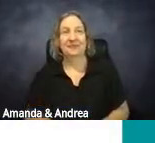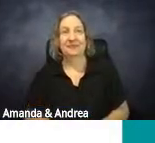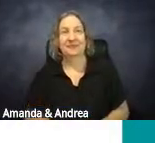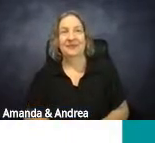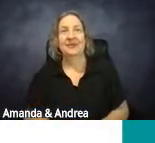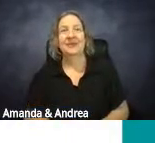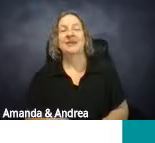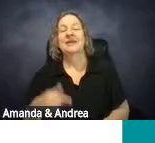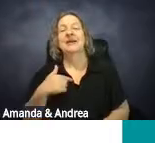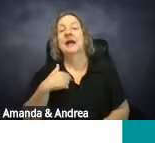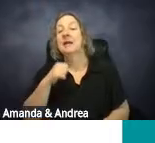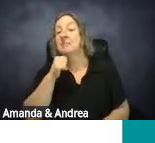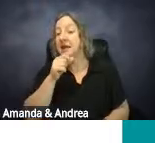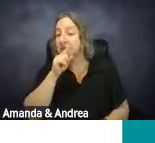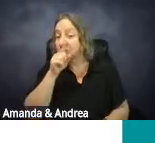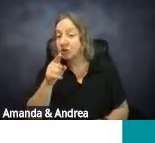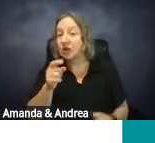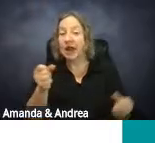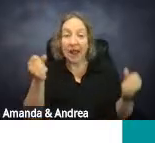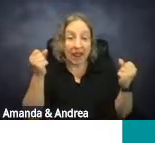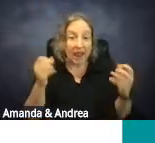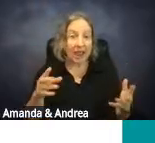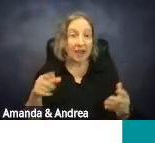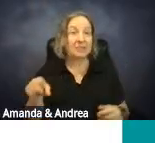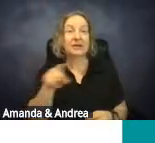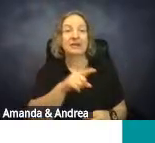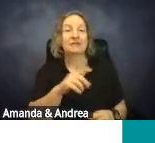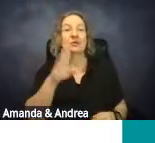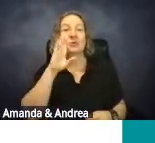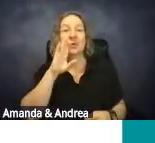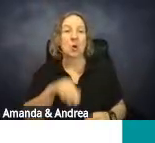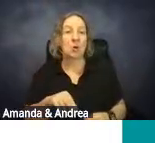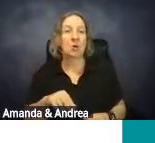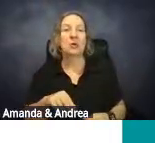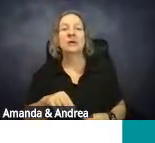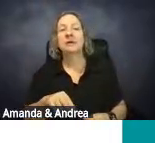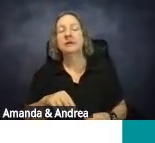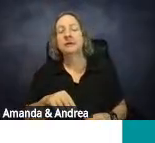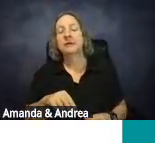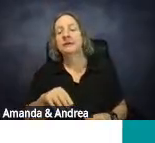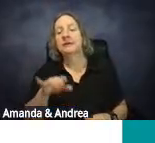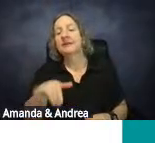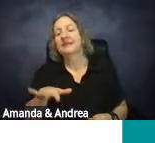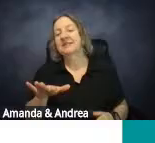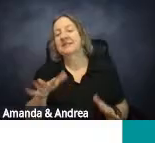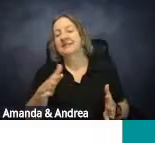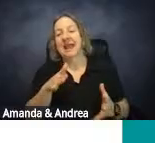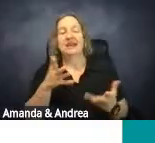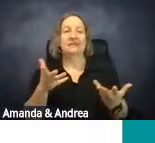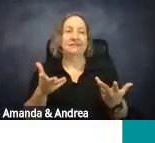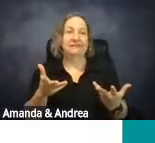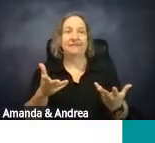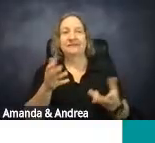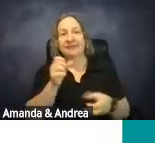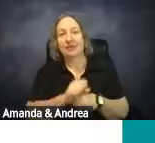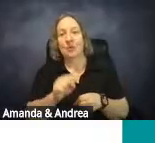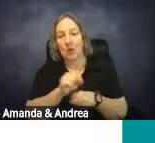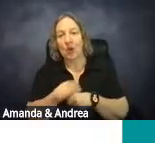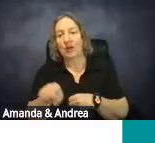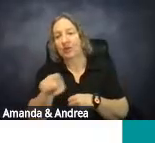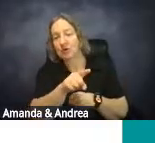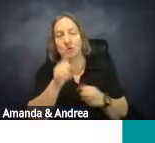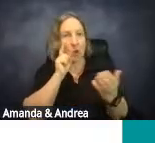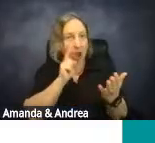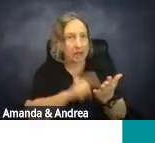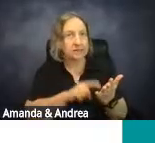I am not sure how many of you are aware that this is kind of the work that you have been